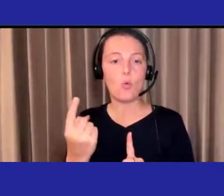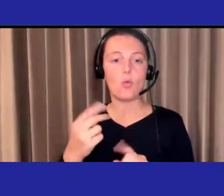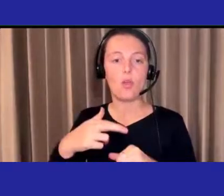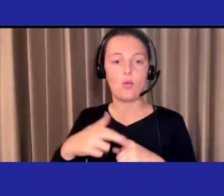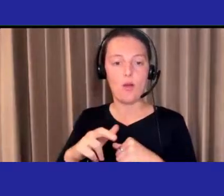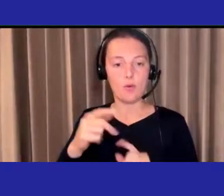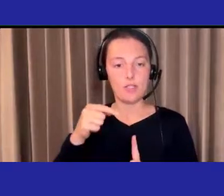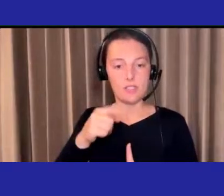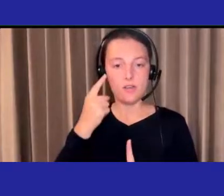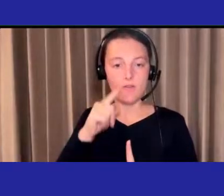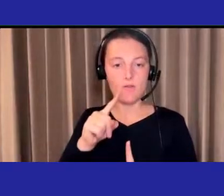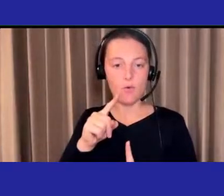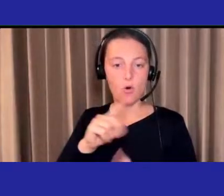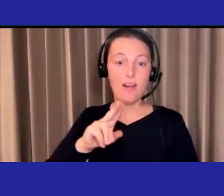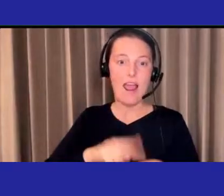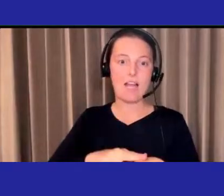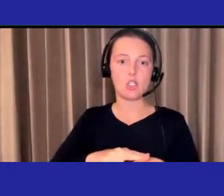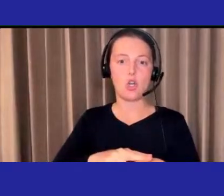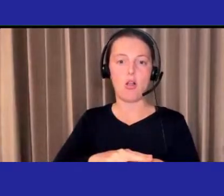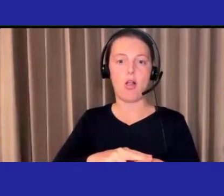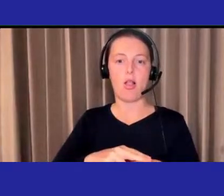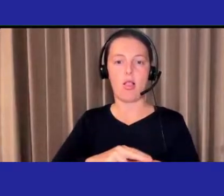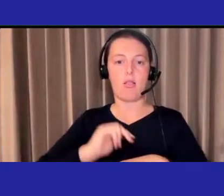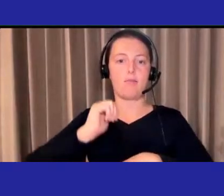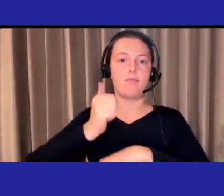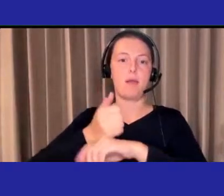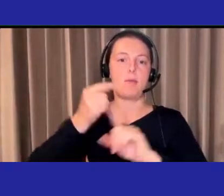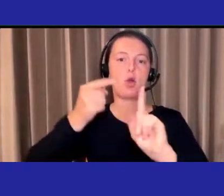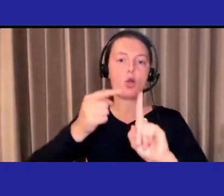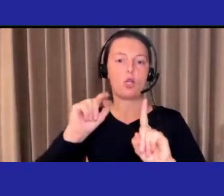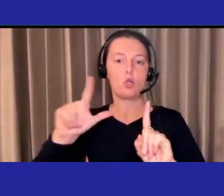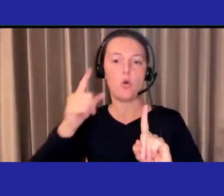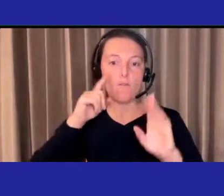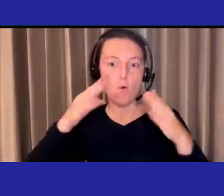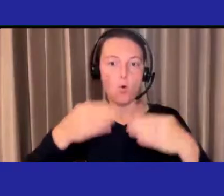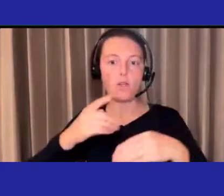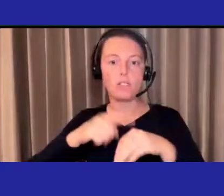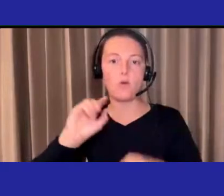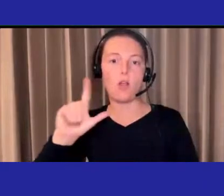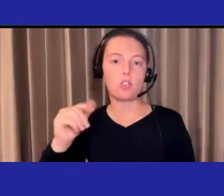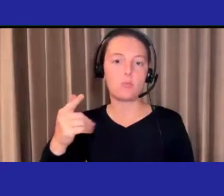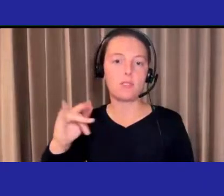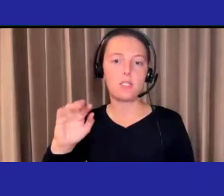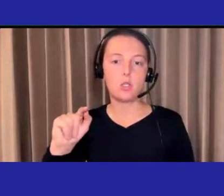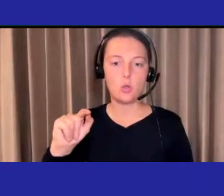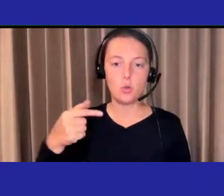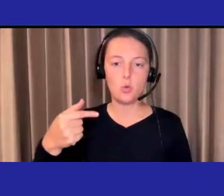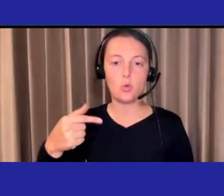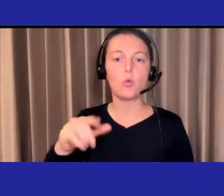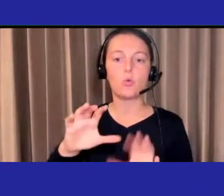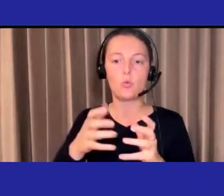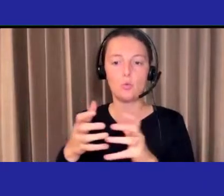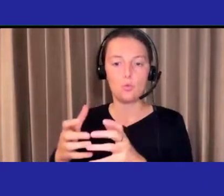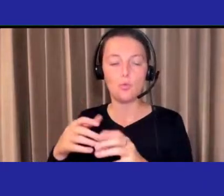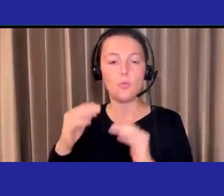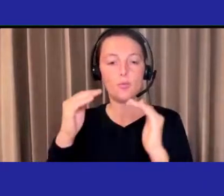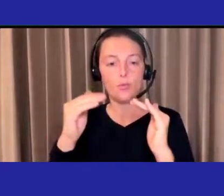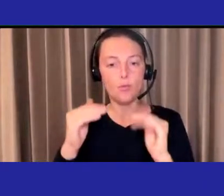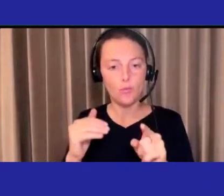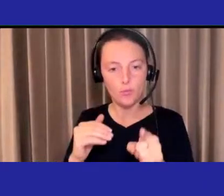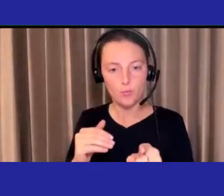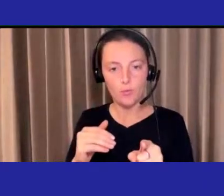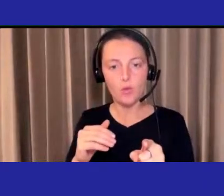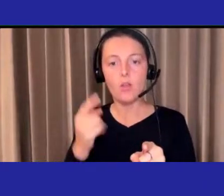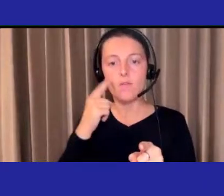residential long-term care and senior housing communities. Across participating nursing homes throughout the nation, only 11% earned